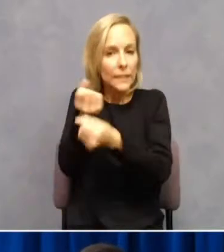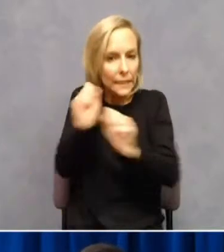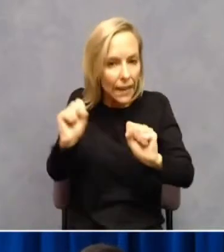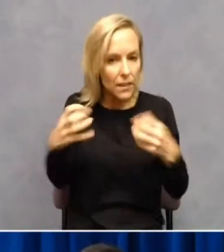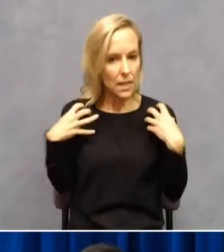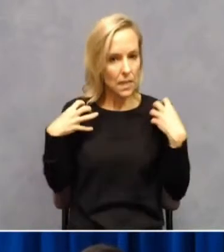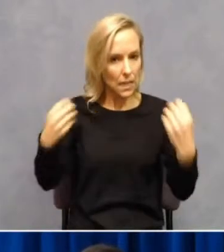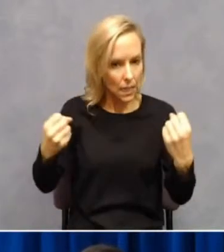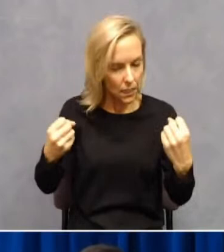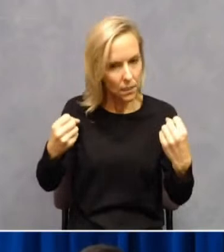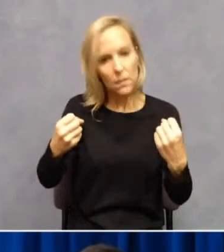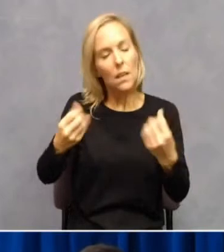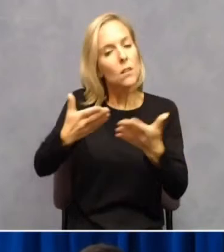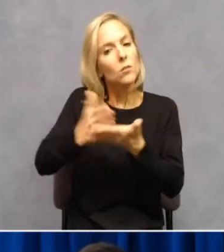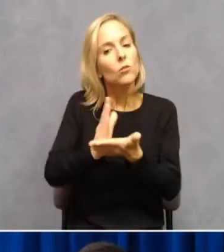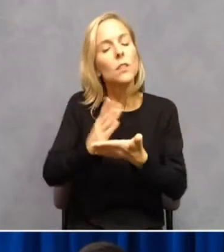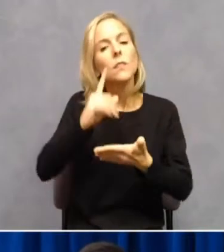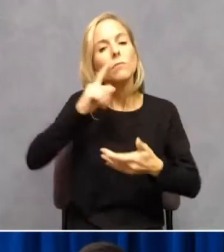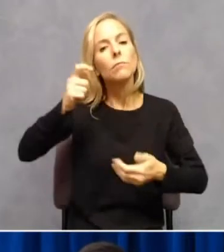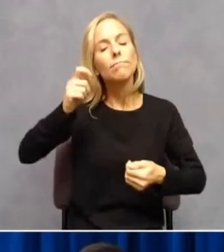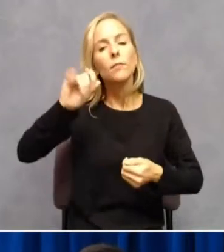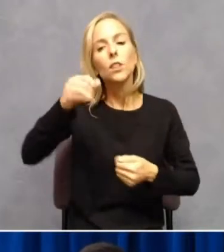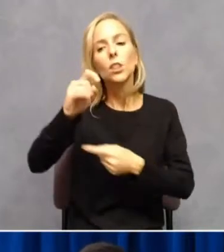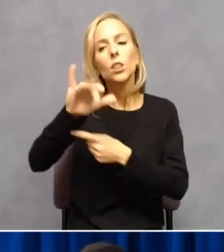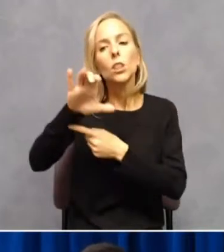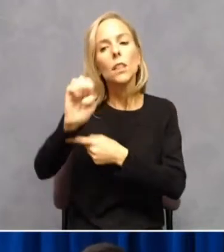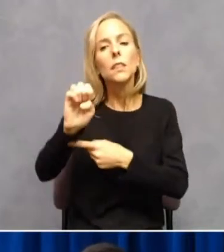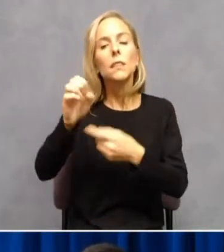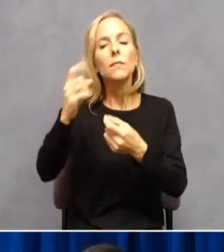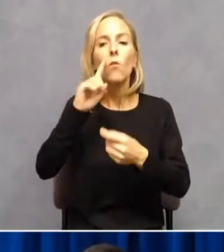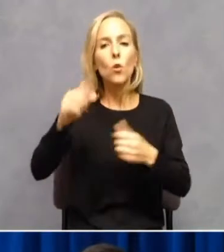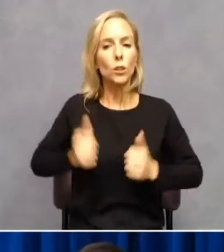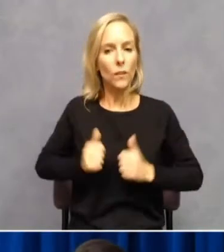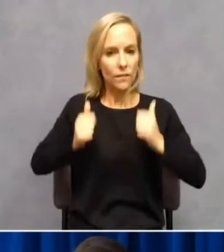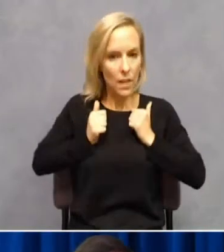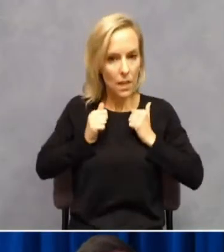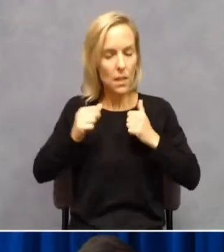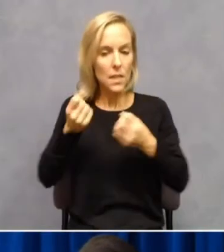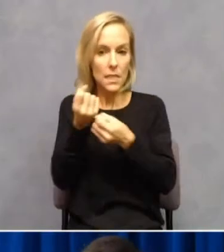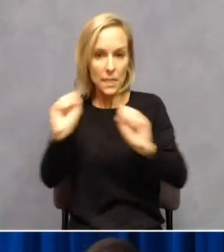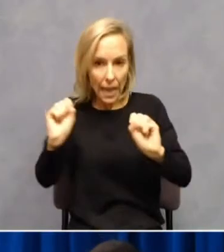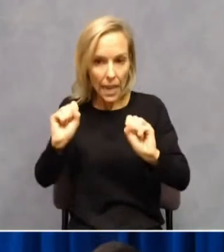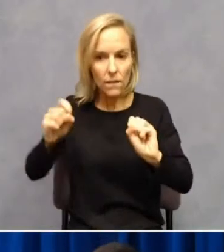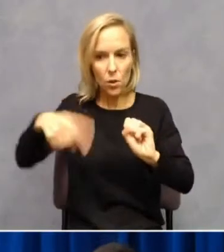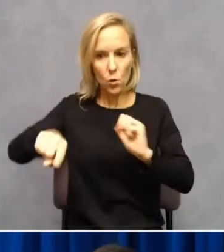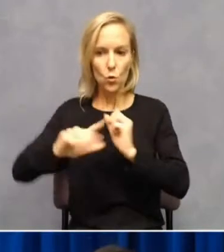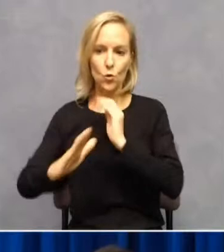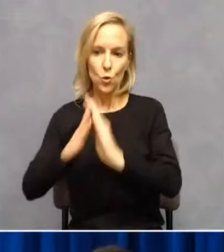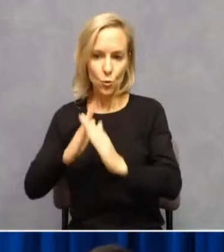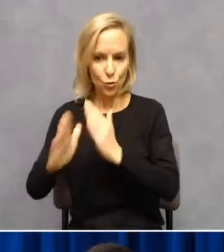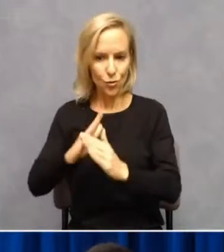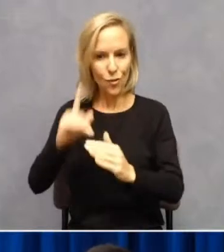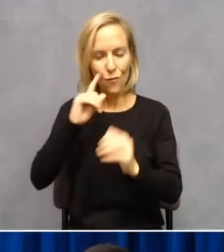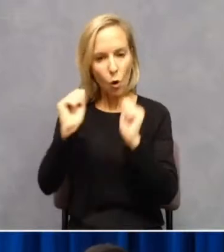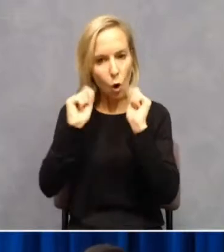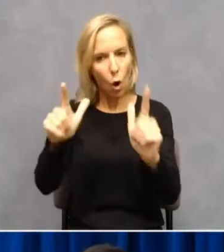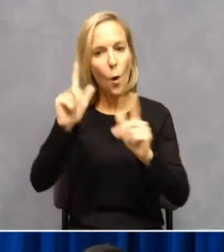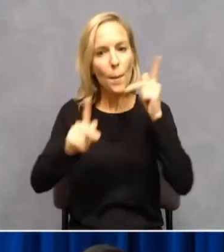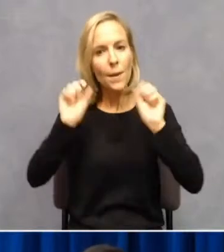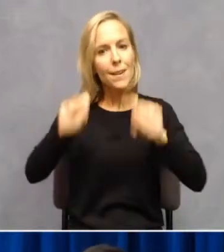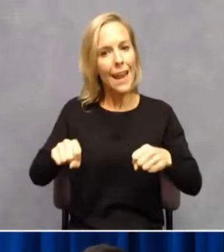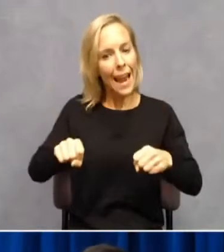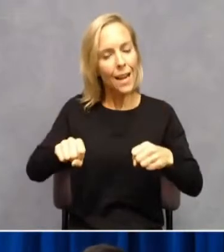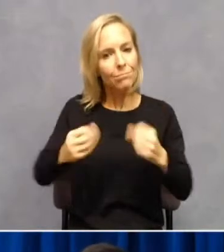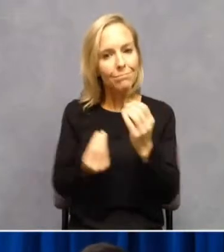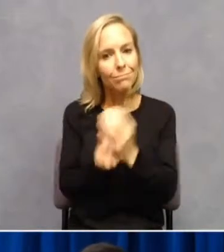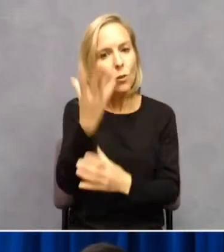for survivors, but also to cultivate safe, equitable, just communities where all persons thrive. With VOCA support, each